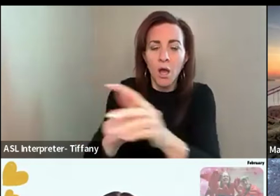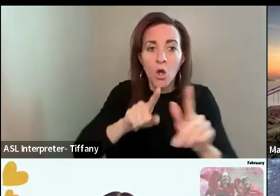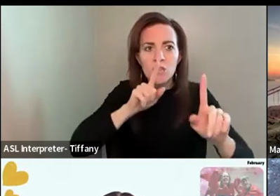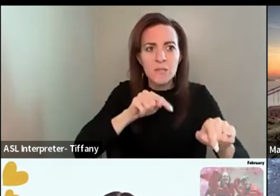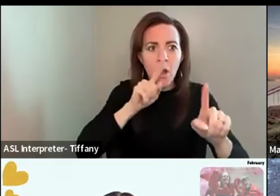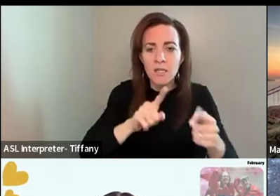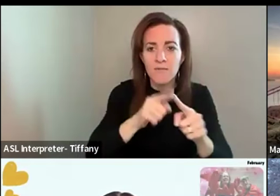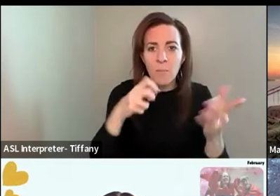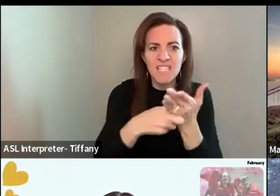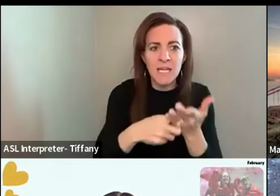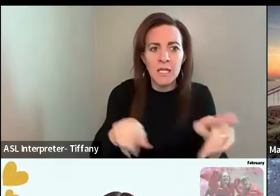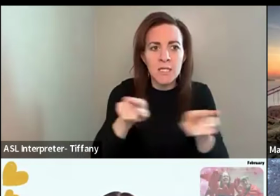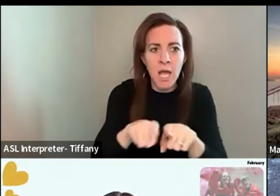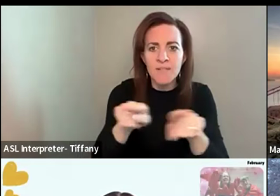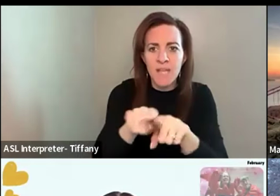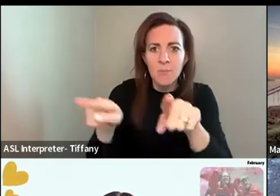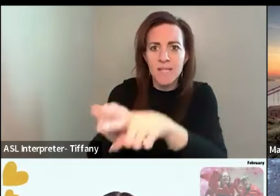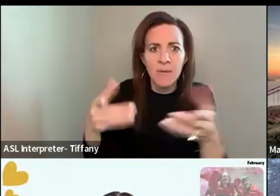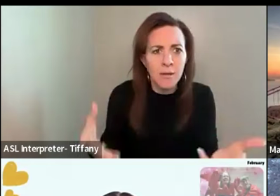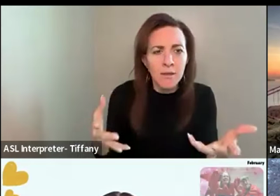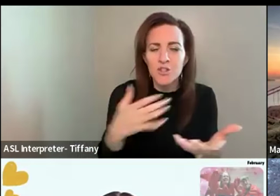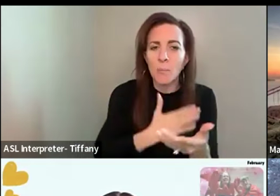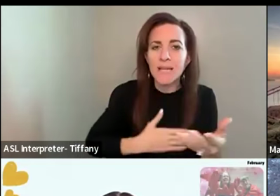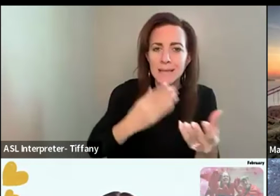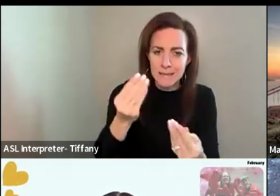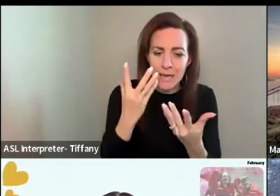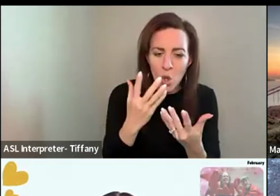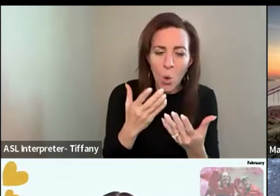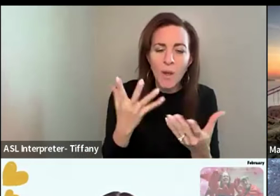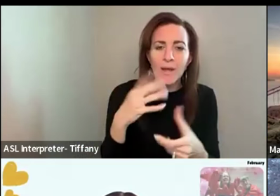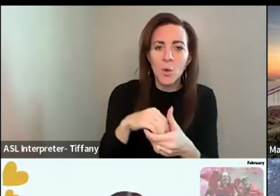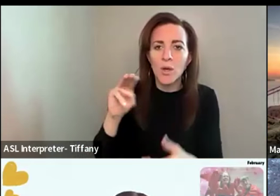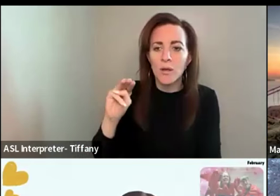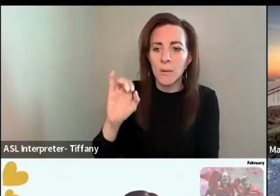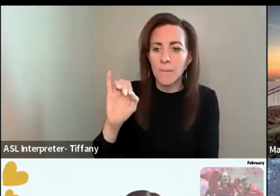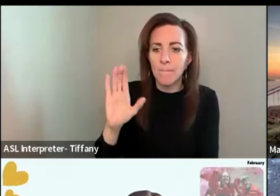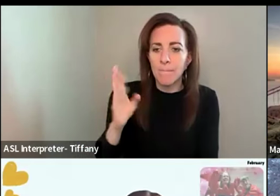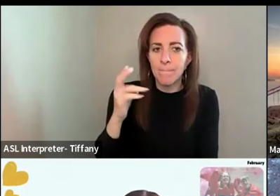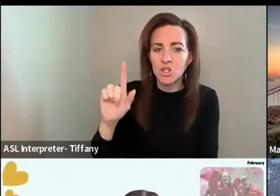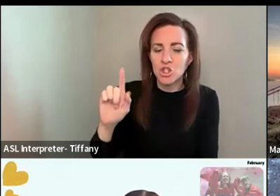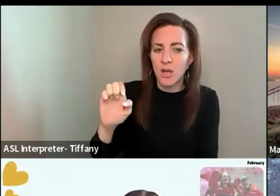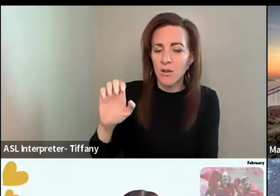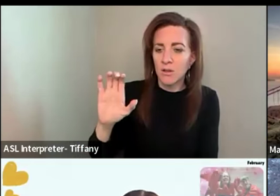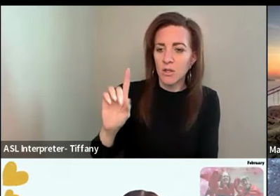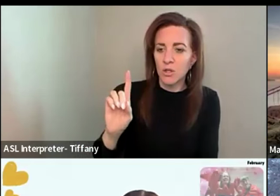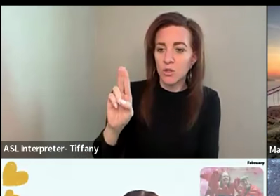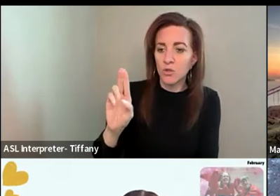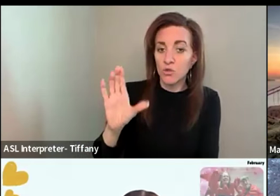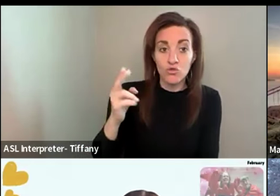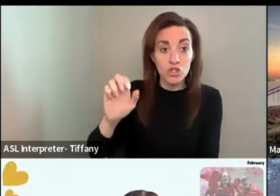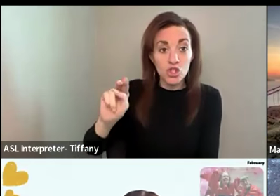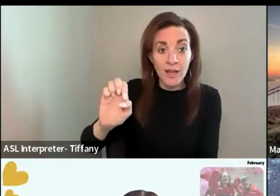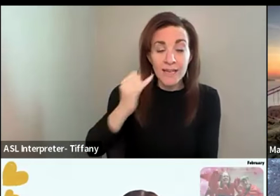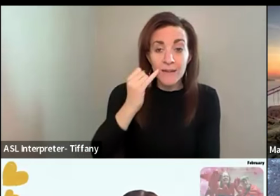to know these things. Please definitely include Michelle Duchesne if we can, intervene and connect with the department directly.